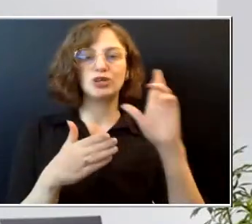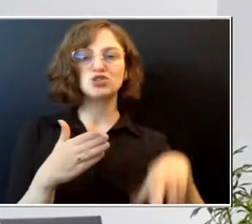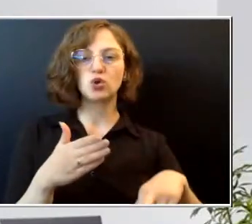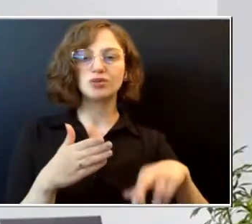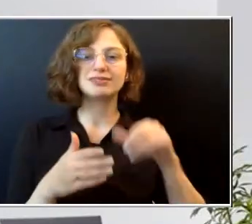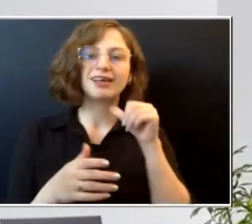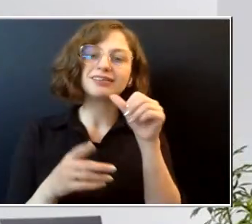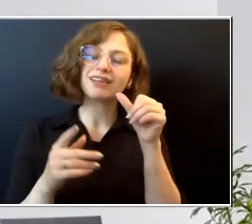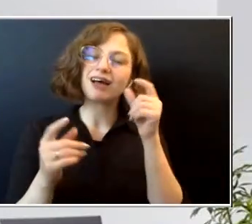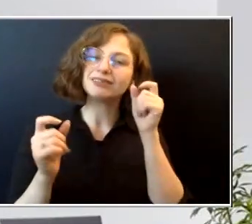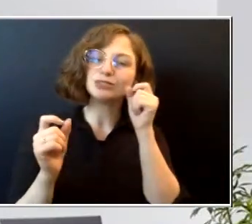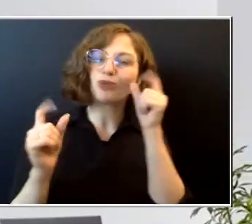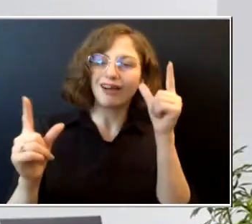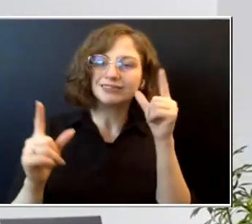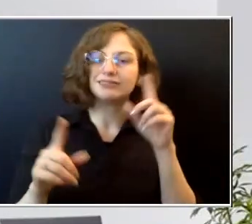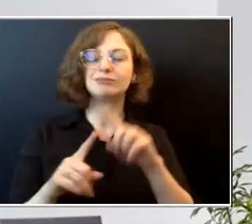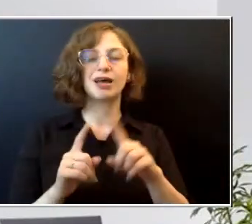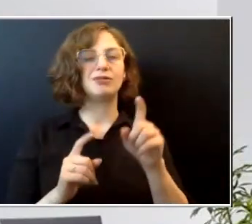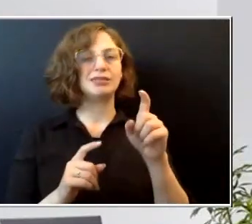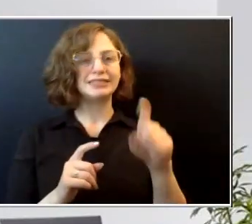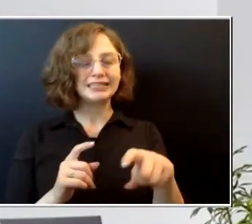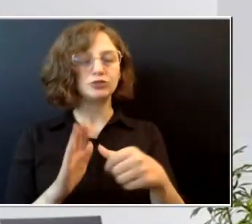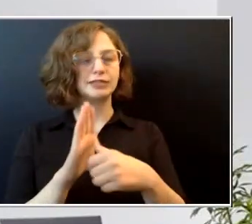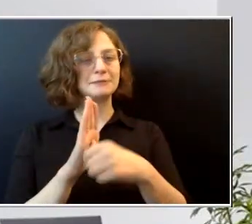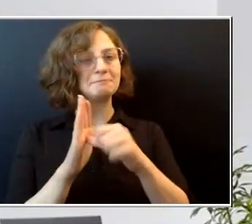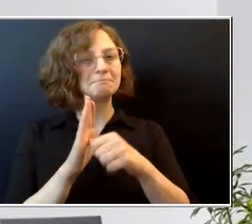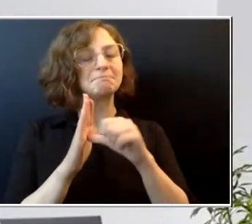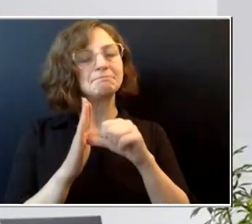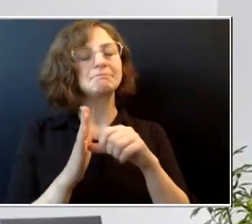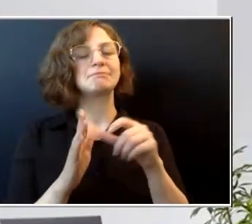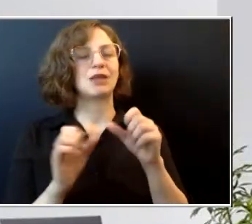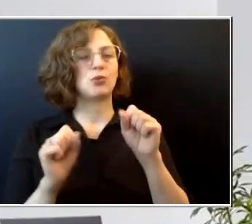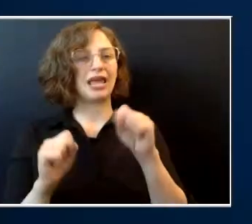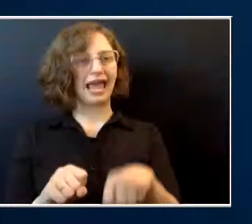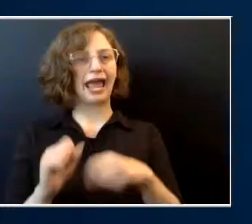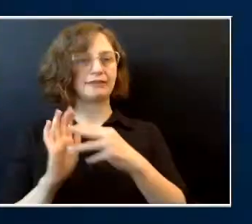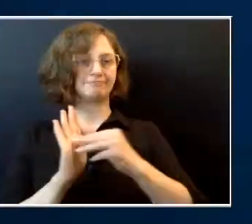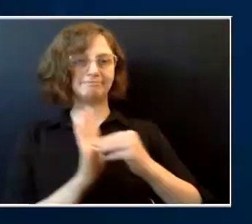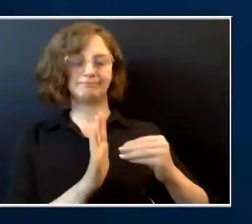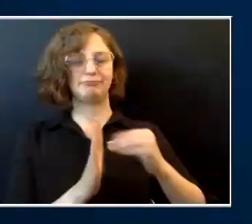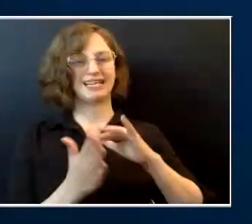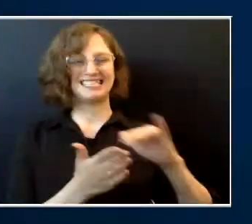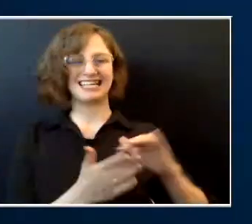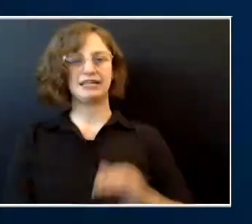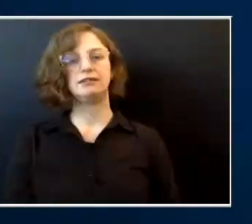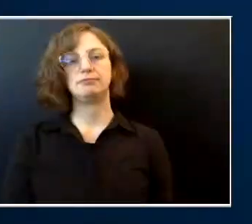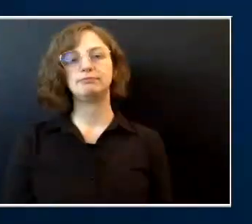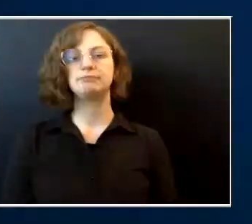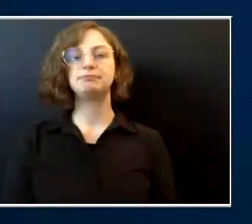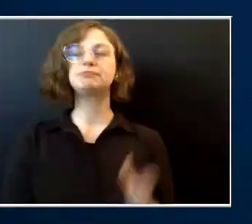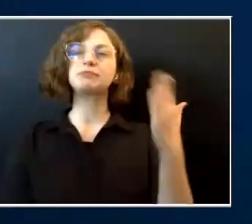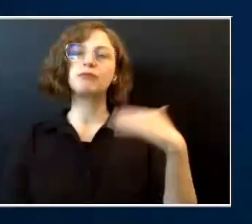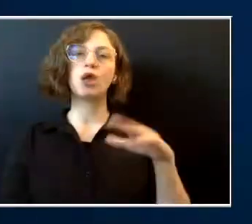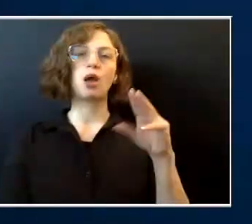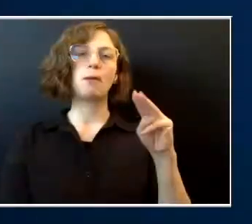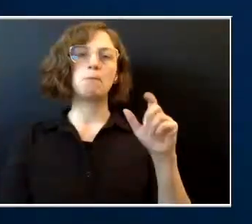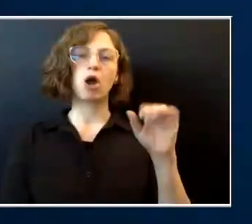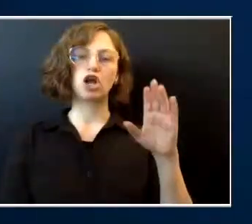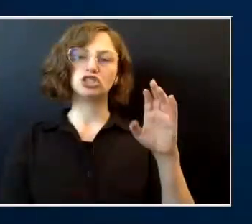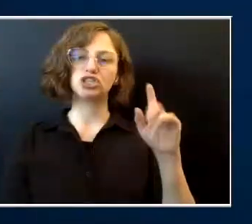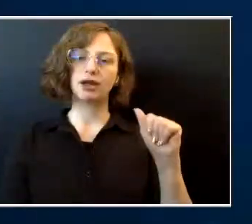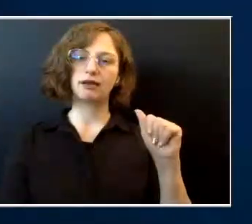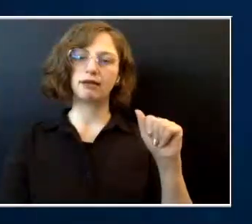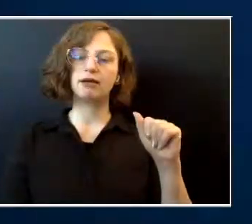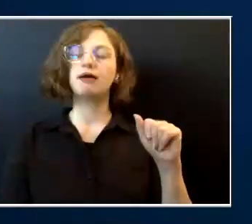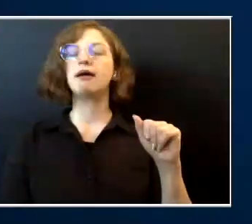has to be greater emphasis on making sure that studies are reproducible. Marcia has a question. This was talked about earlier